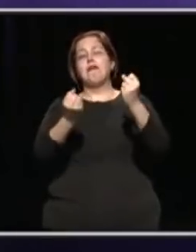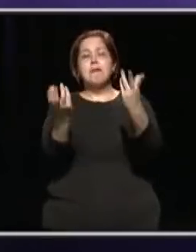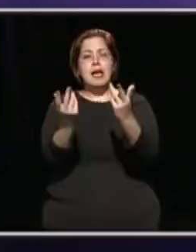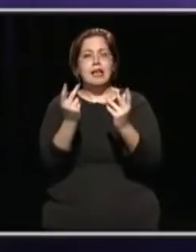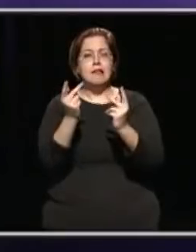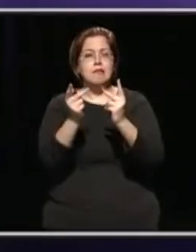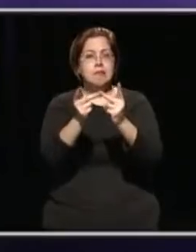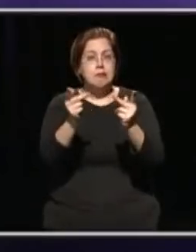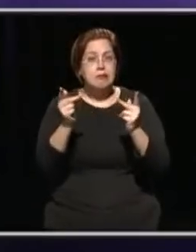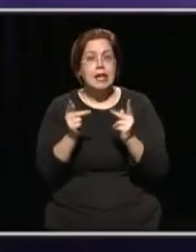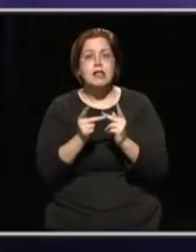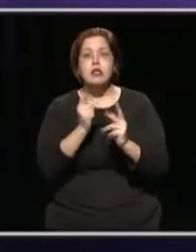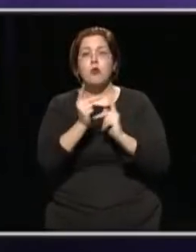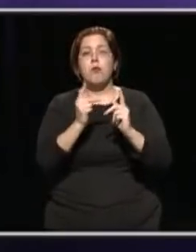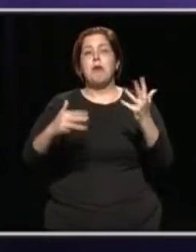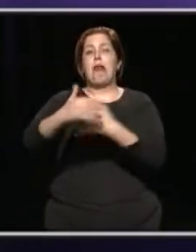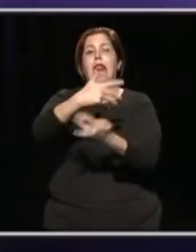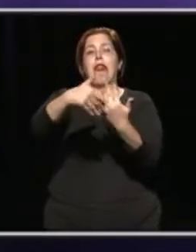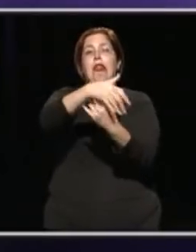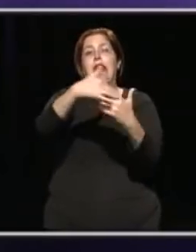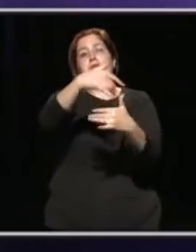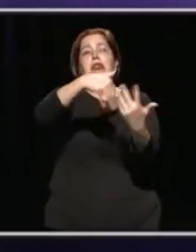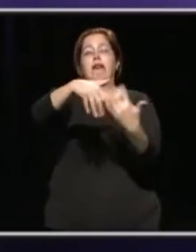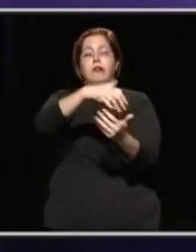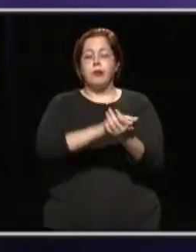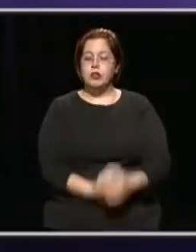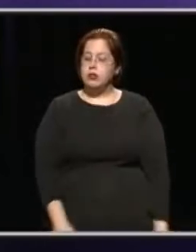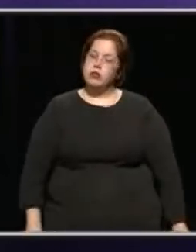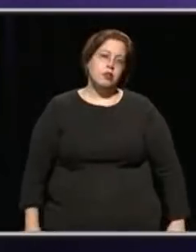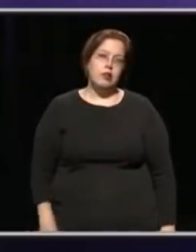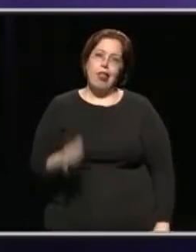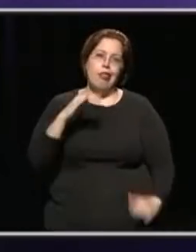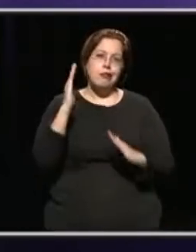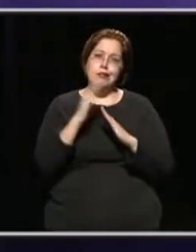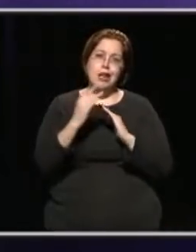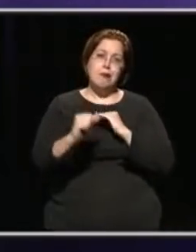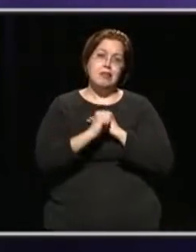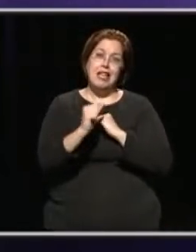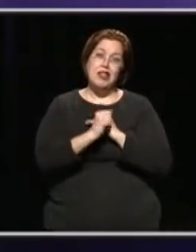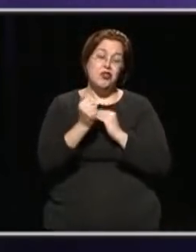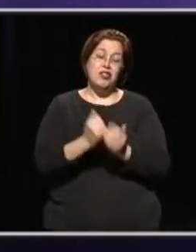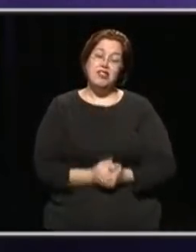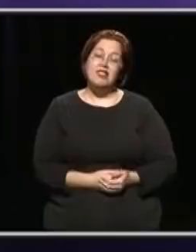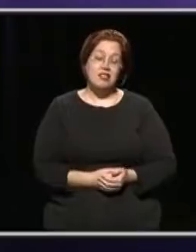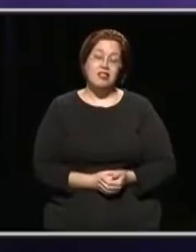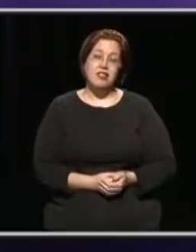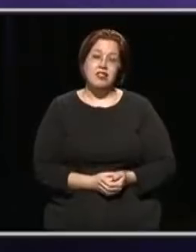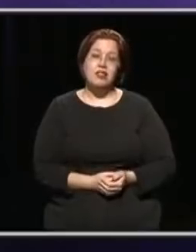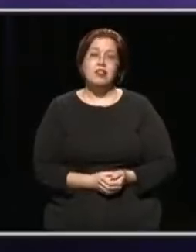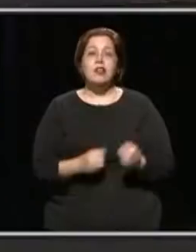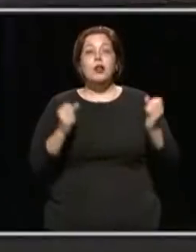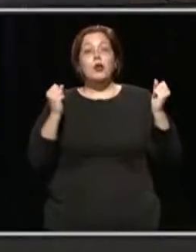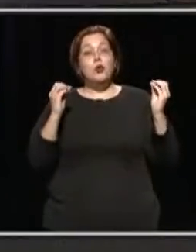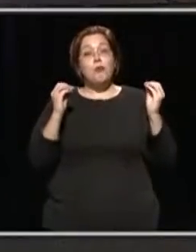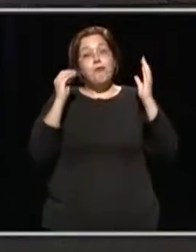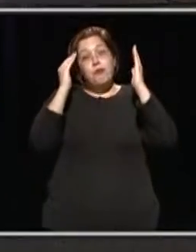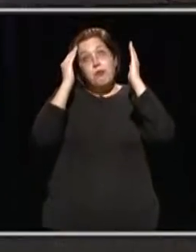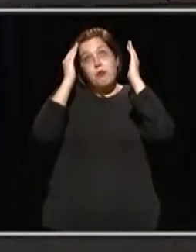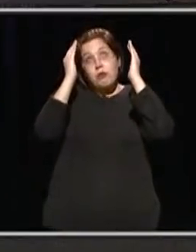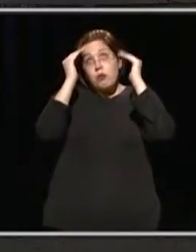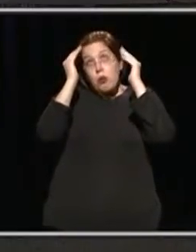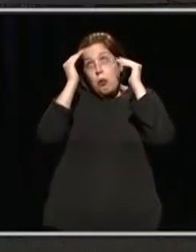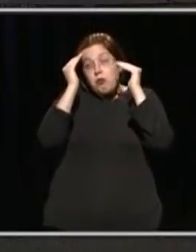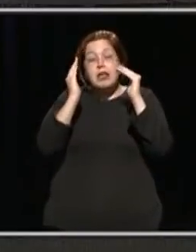where tons of people are coming together, which is by far the most dangerous thing we can be doing. So hopefully, Mayor, will get